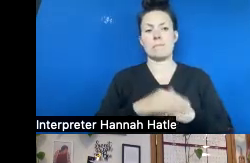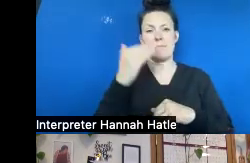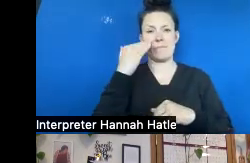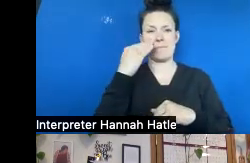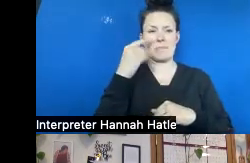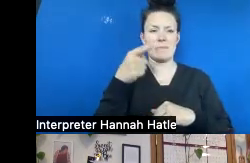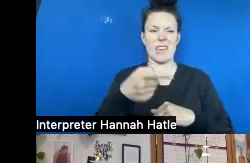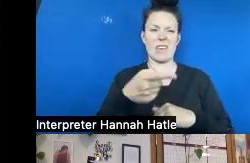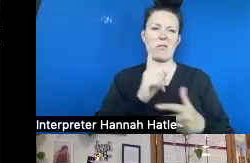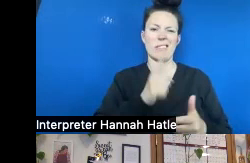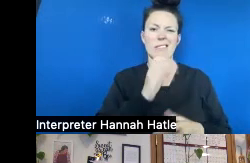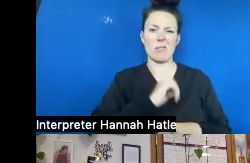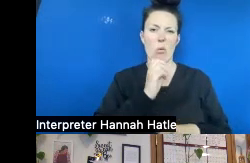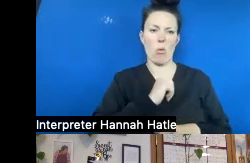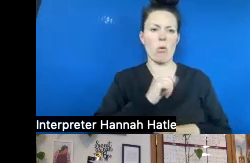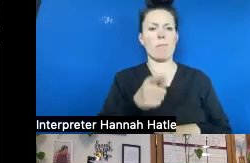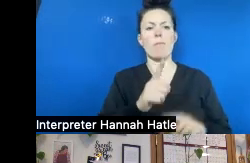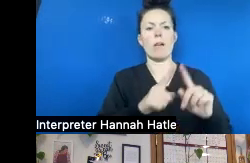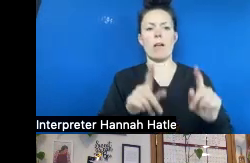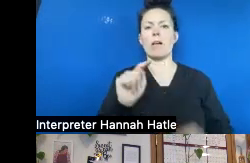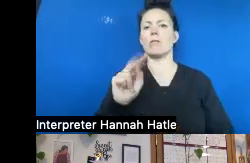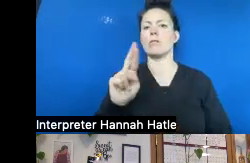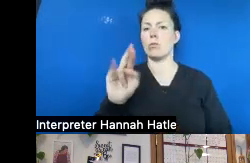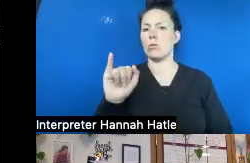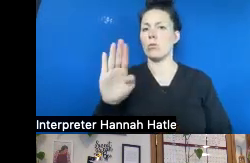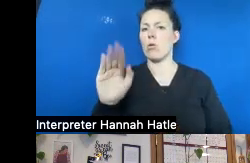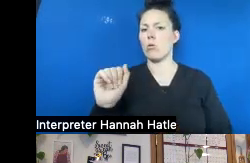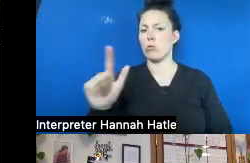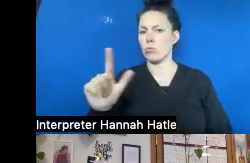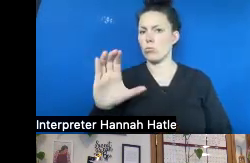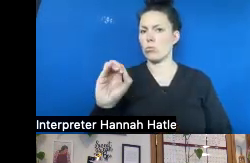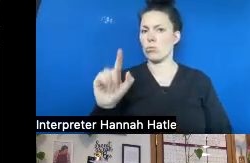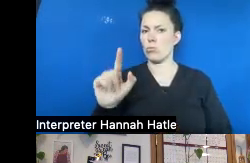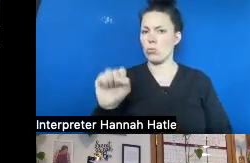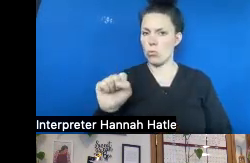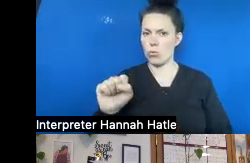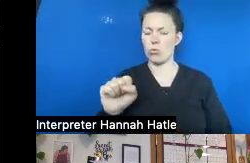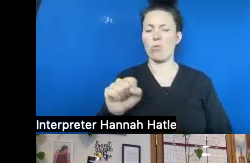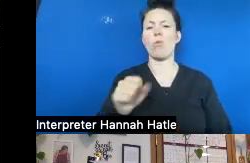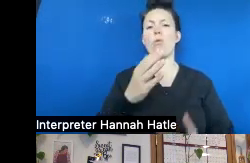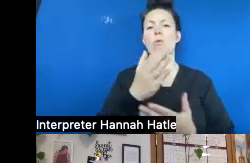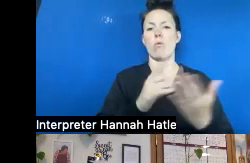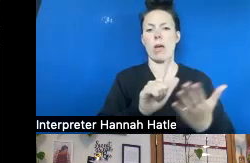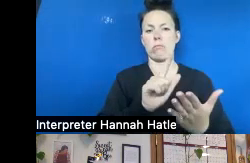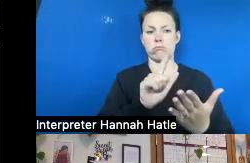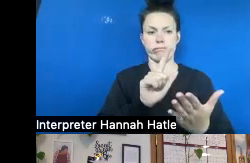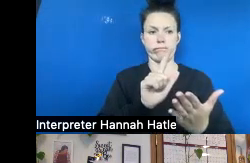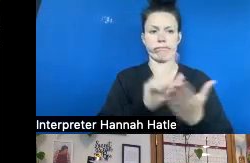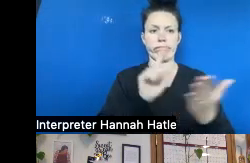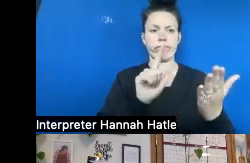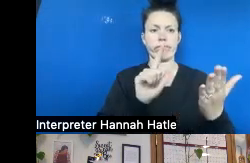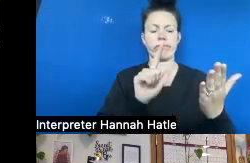real, outdated tribal codes. Some tribal codes criminalize only penile